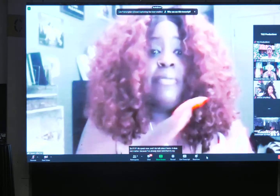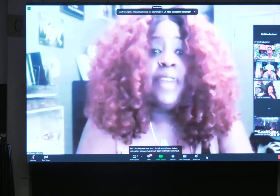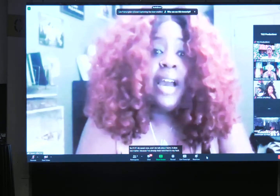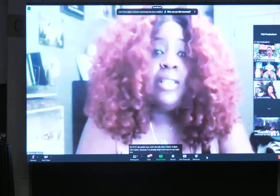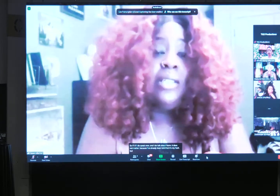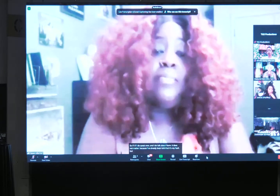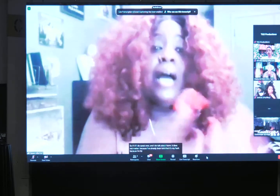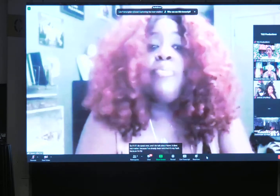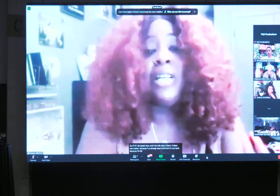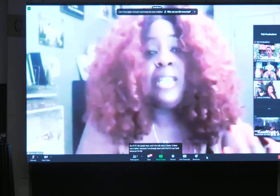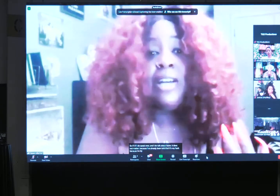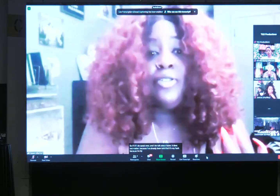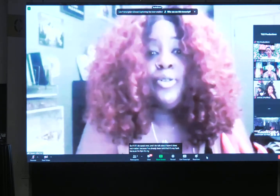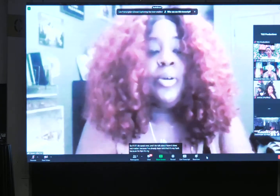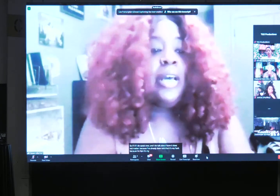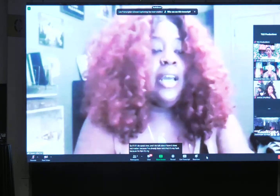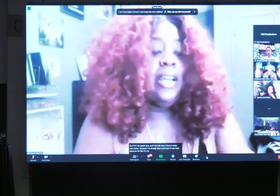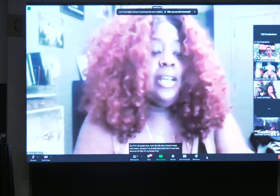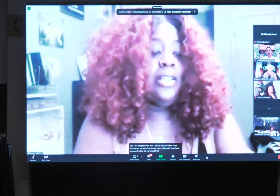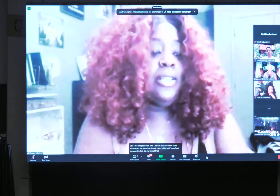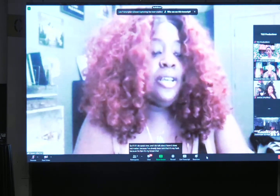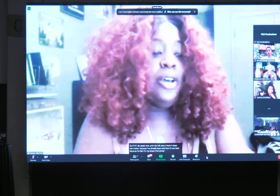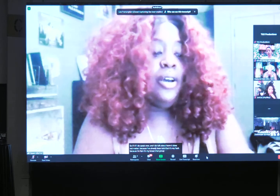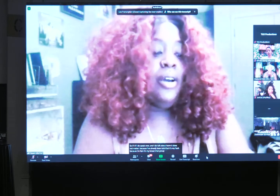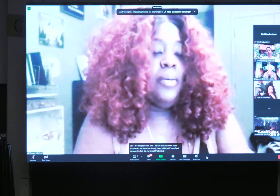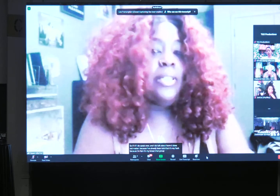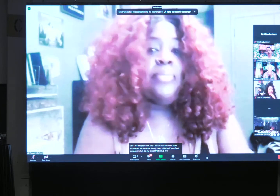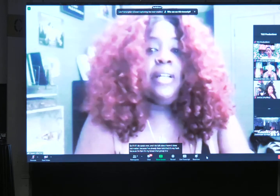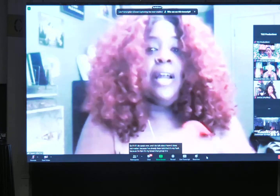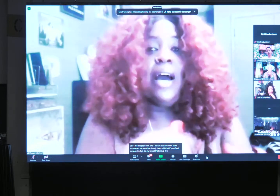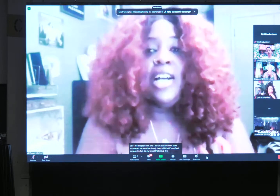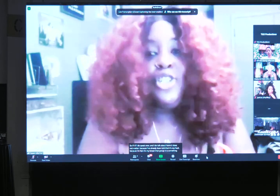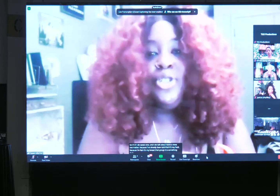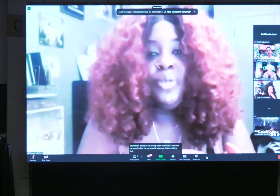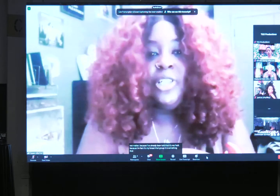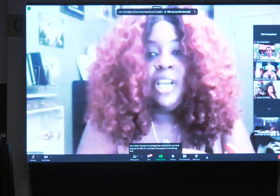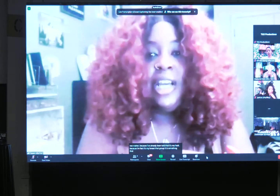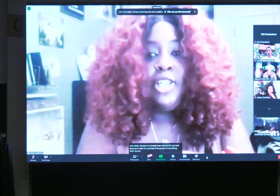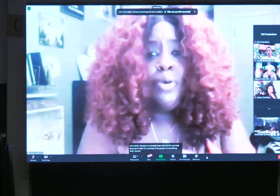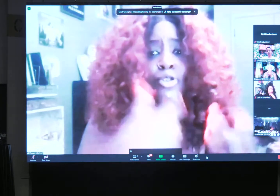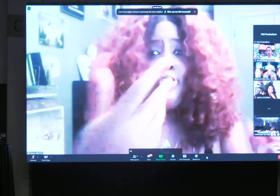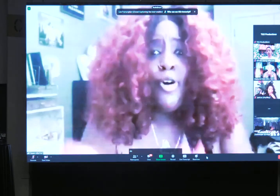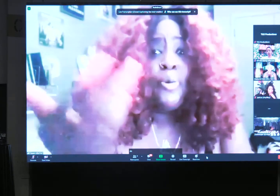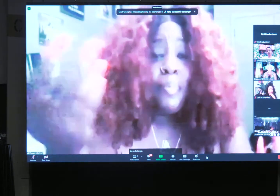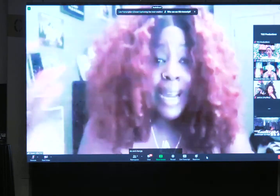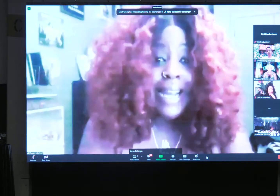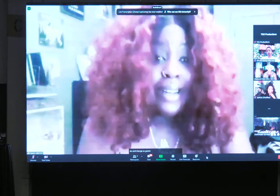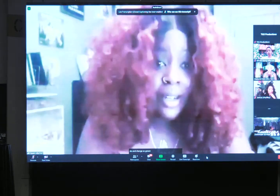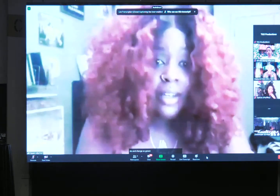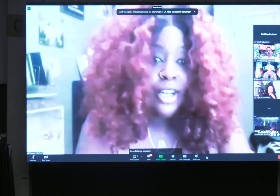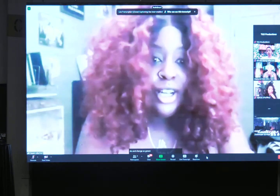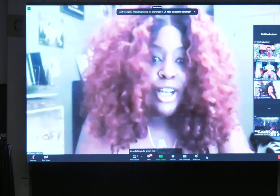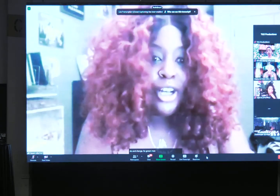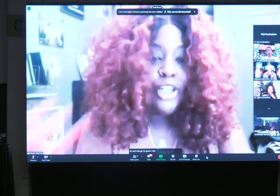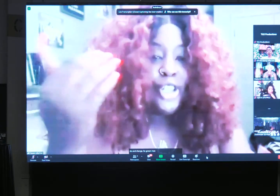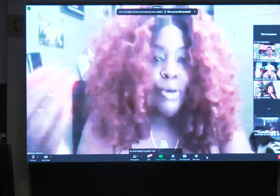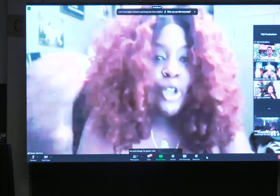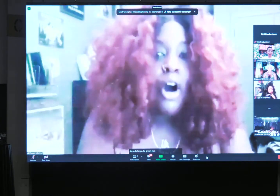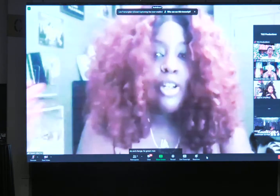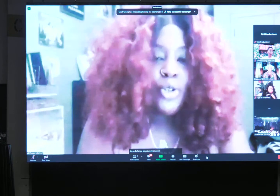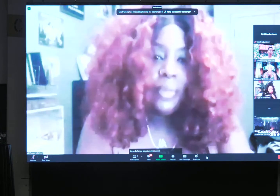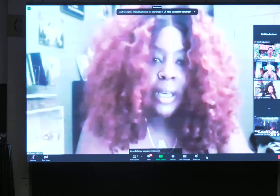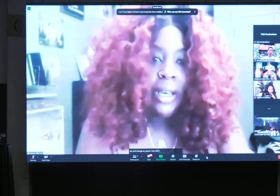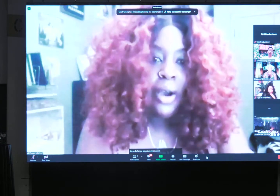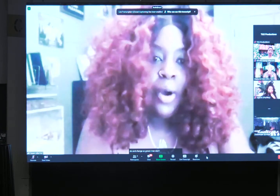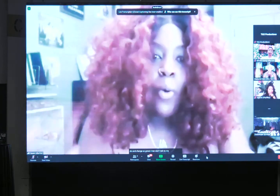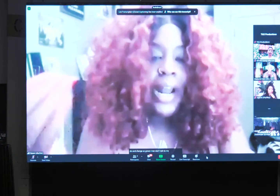I'm fast. It's my breast that grew. It is something that I should do and change. So grown men don't talk